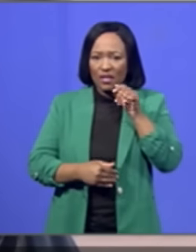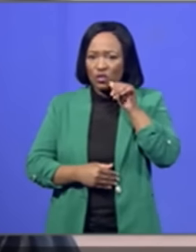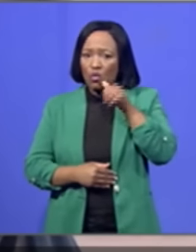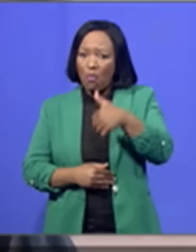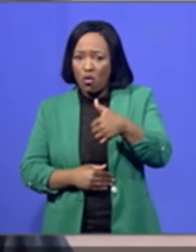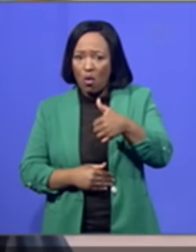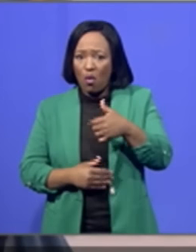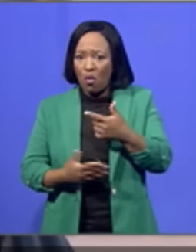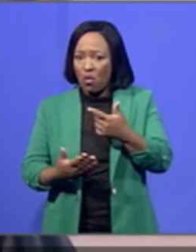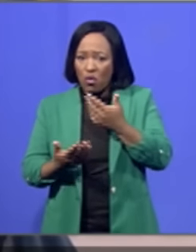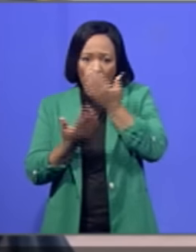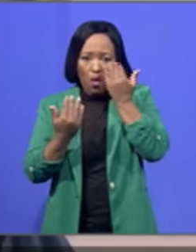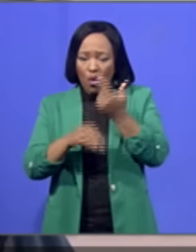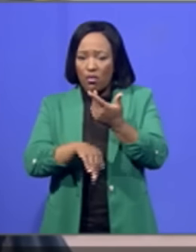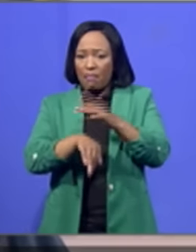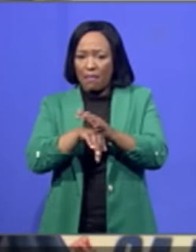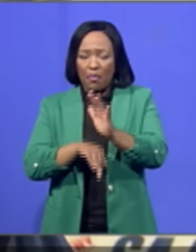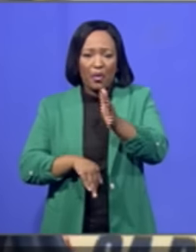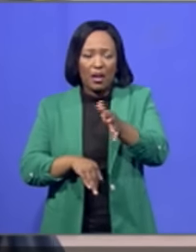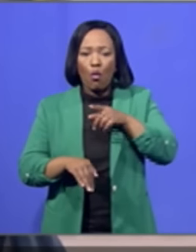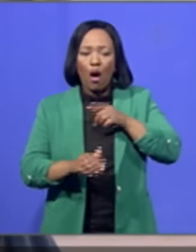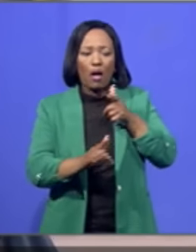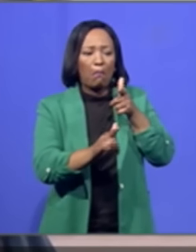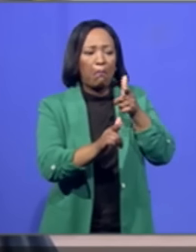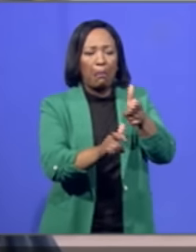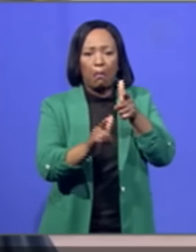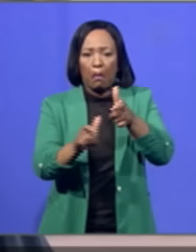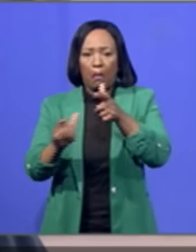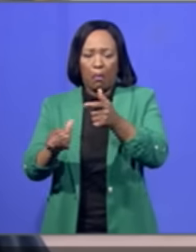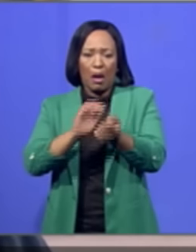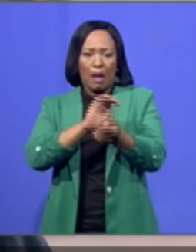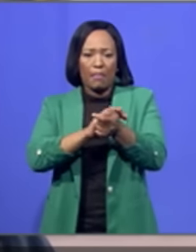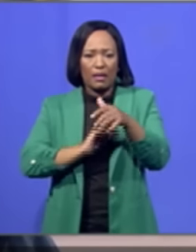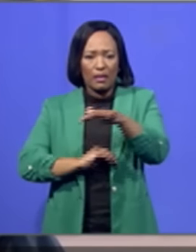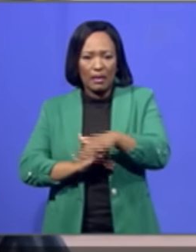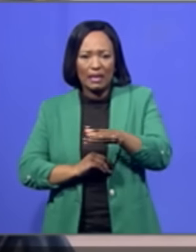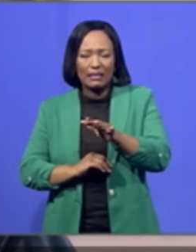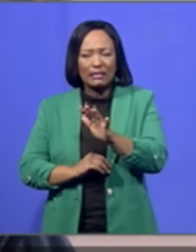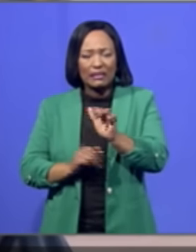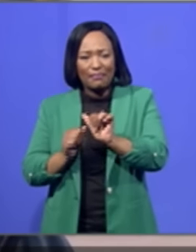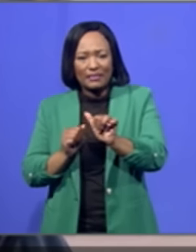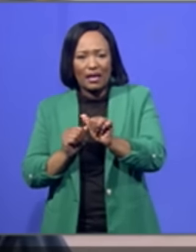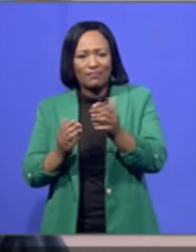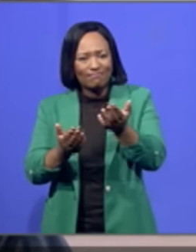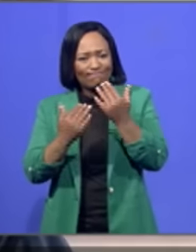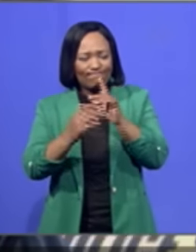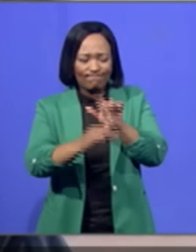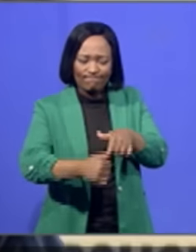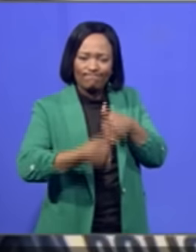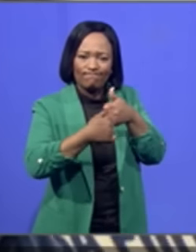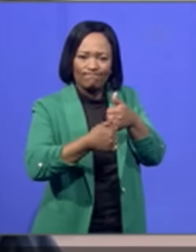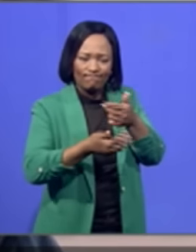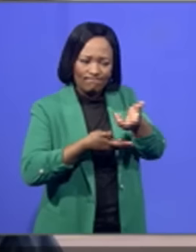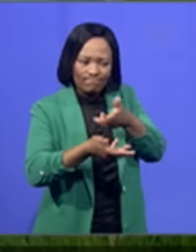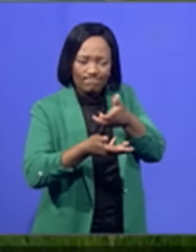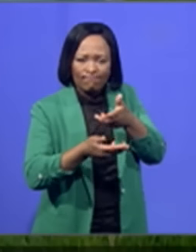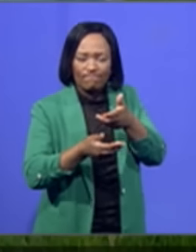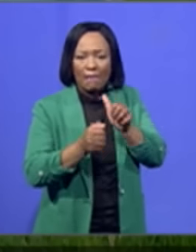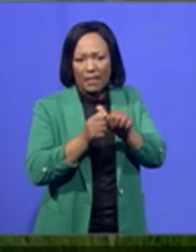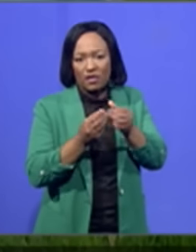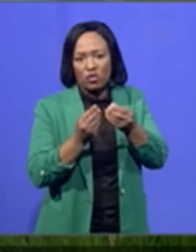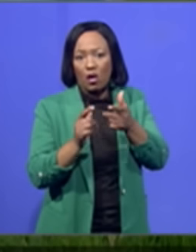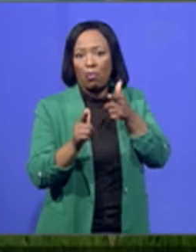be able to arrive at home because of these shootings. But we're appealing to them to say, let us sit down and see a better solution other than taking